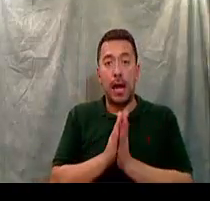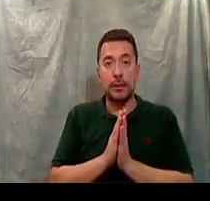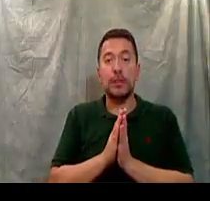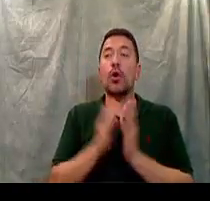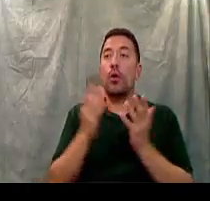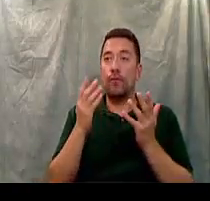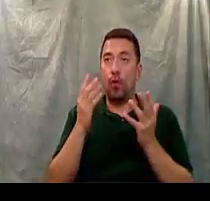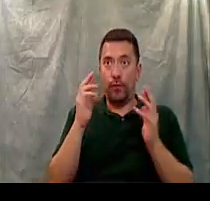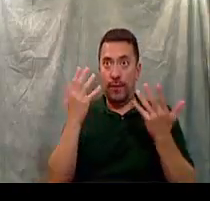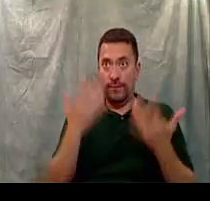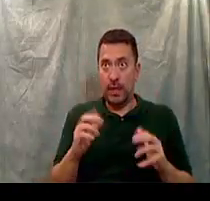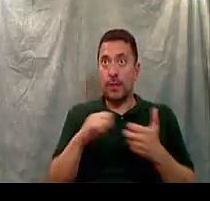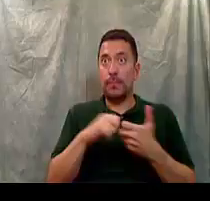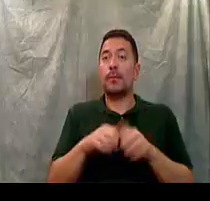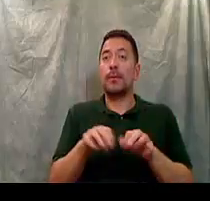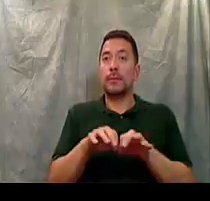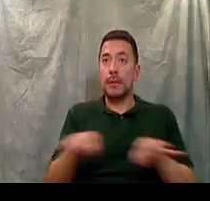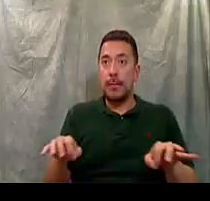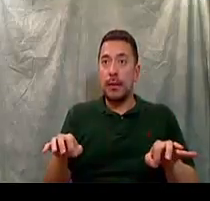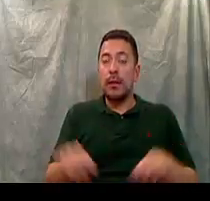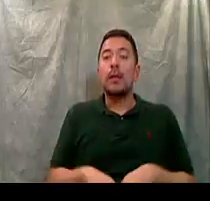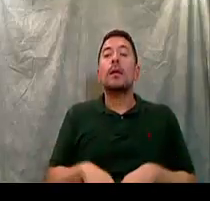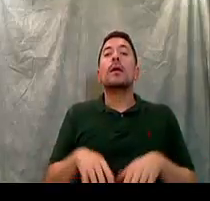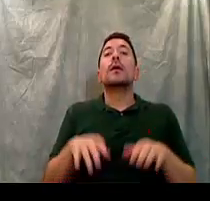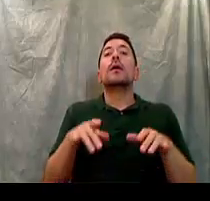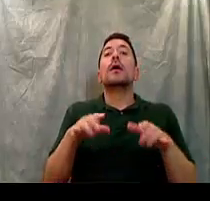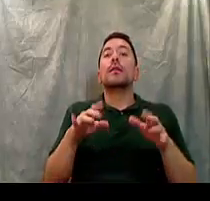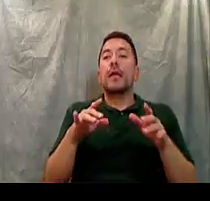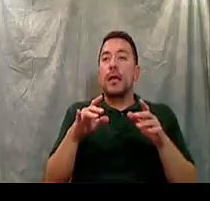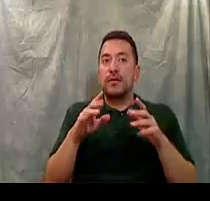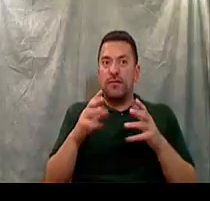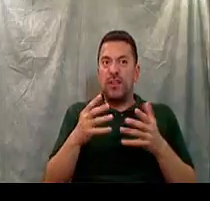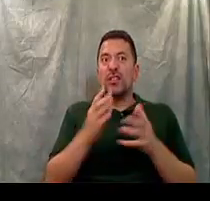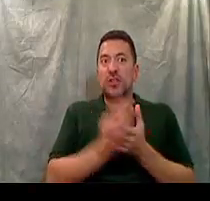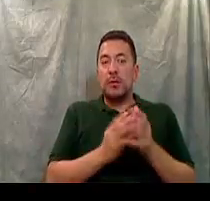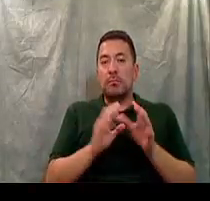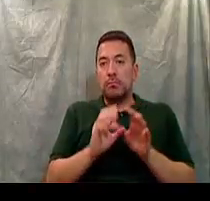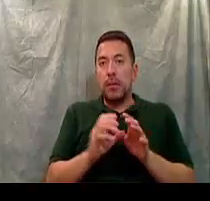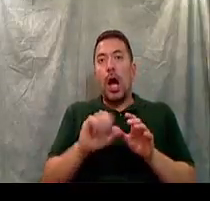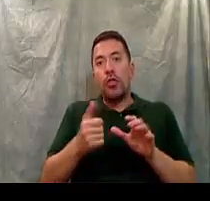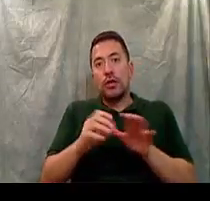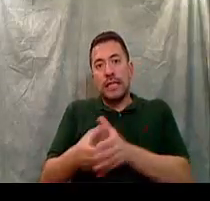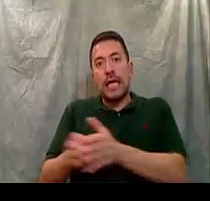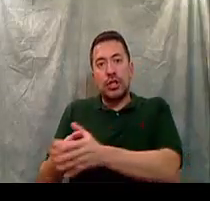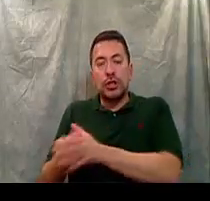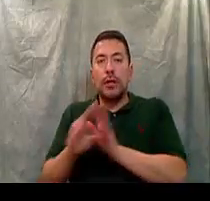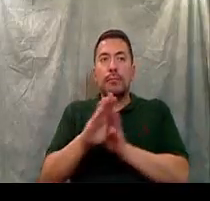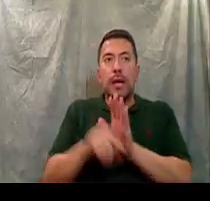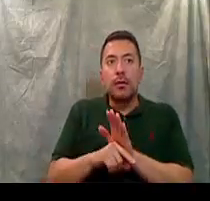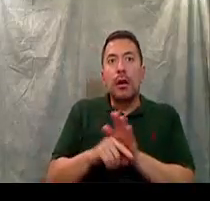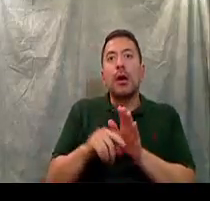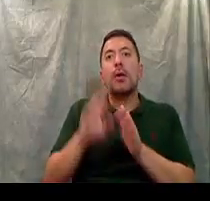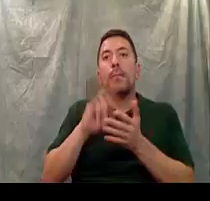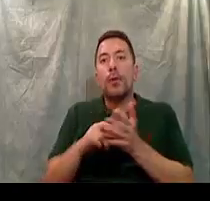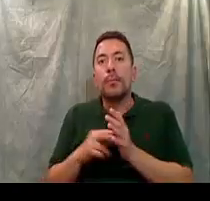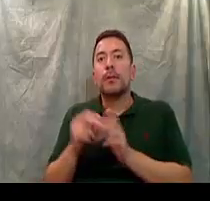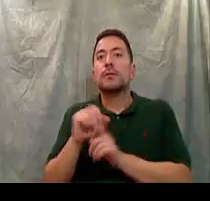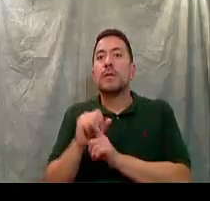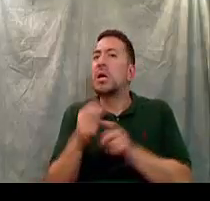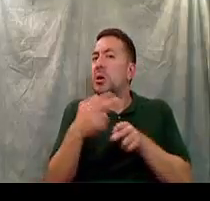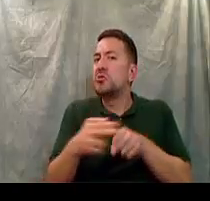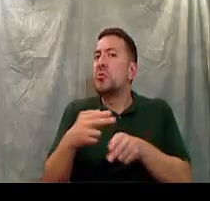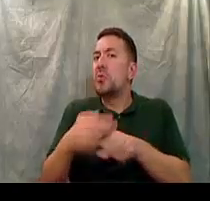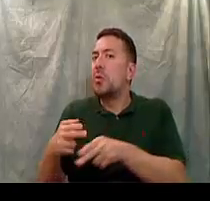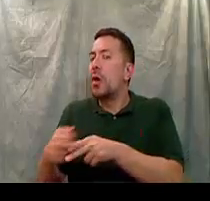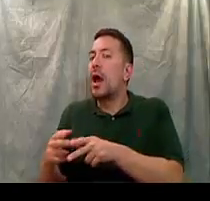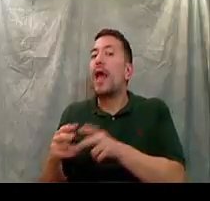from the problem statement, you're starting to flesh out some of these other subsections, background, the problem, purpose, and setting, which for the most part are fairly short, right? That you're